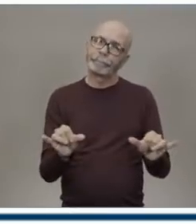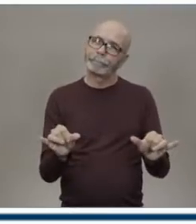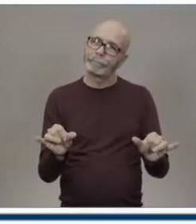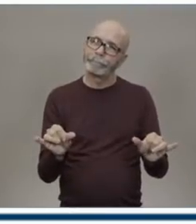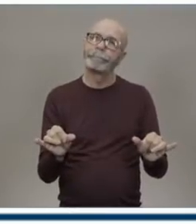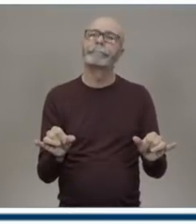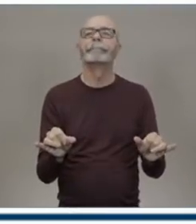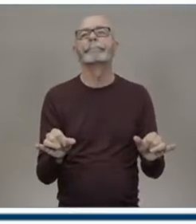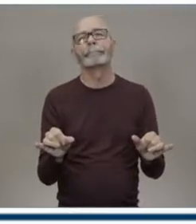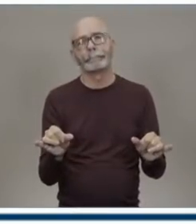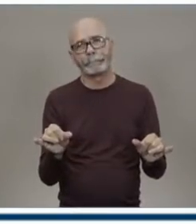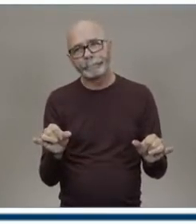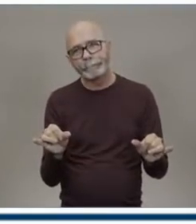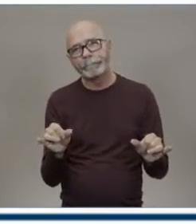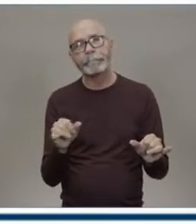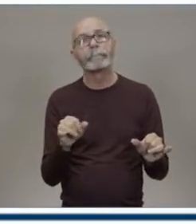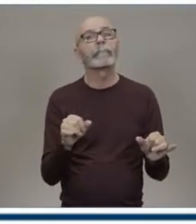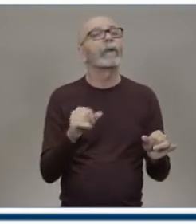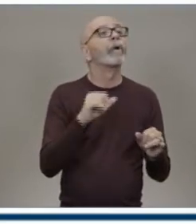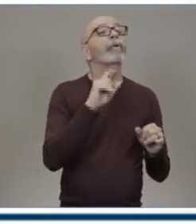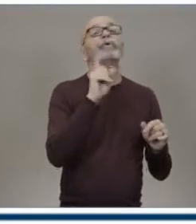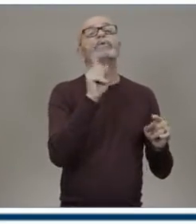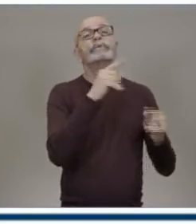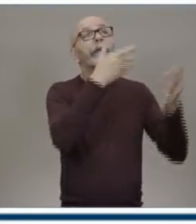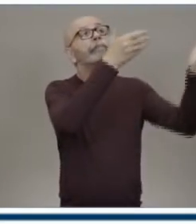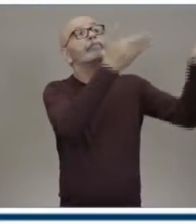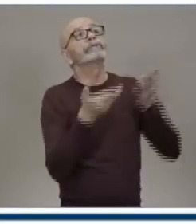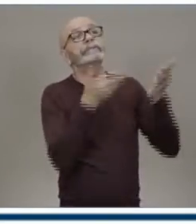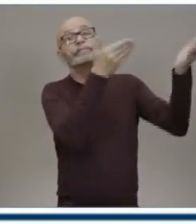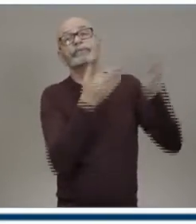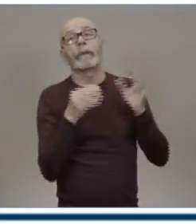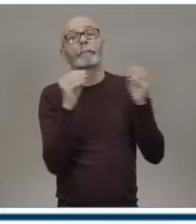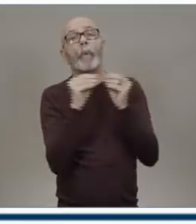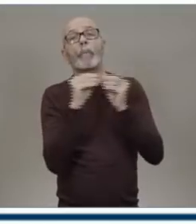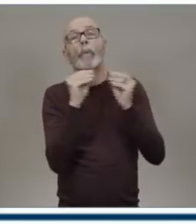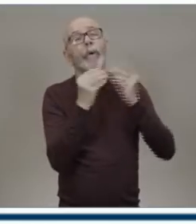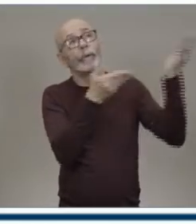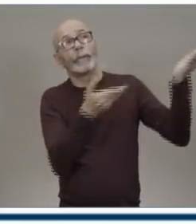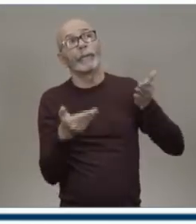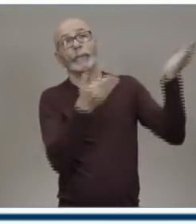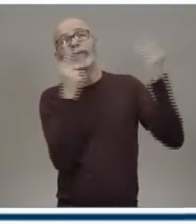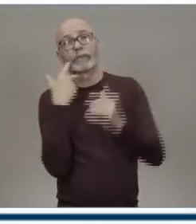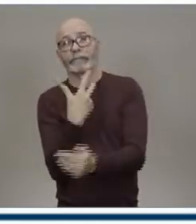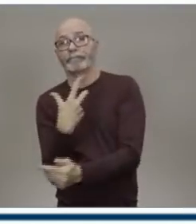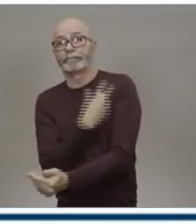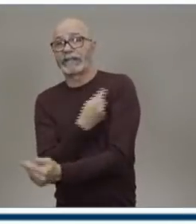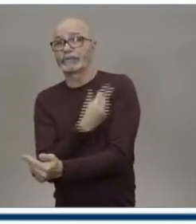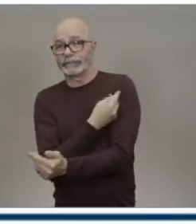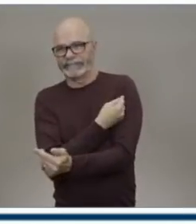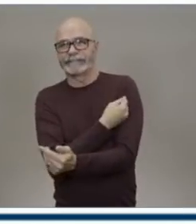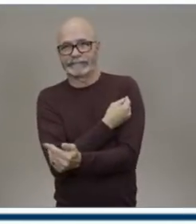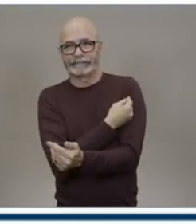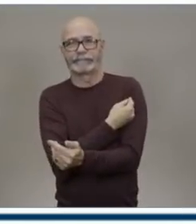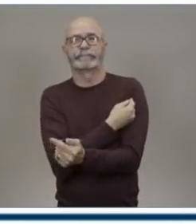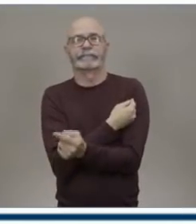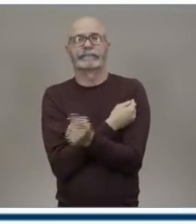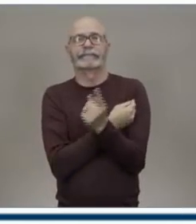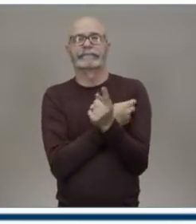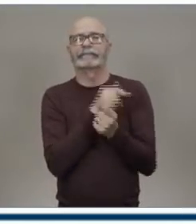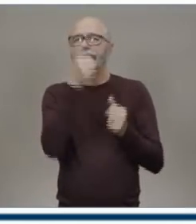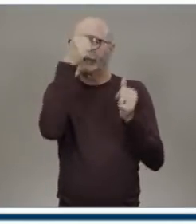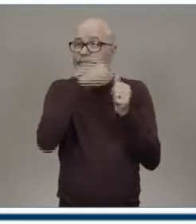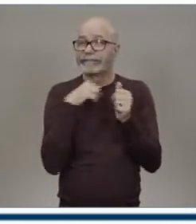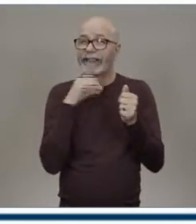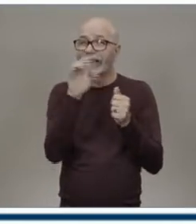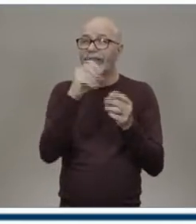out vaccine across the province in a robust way. We did receive our first shipment of 1,950 doses